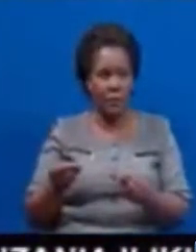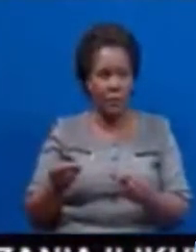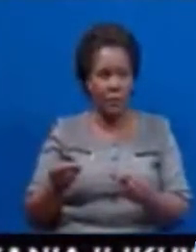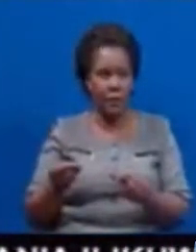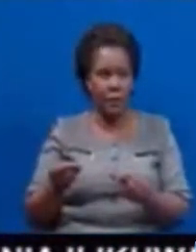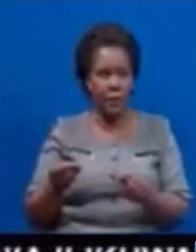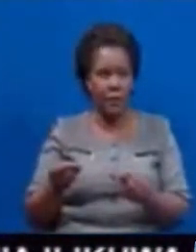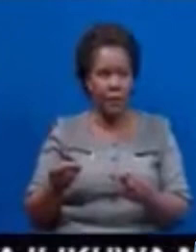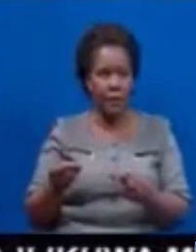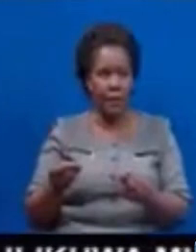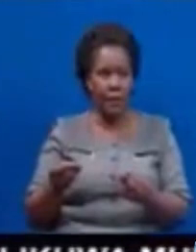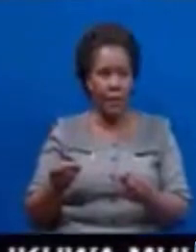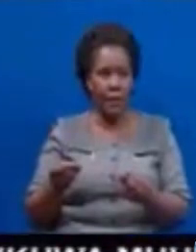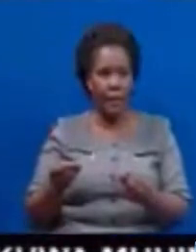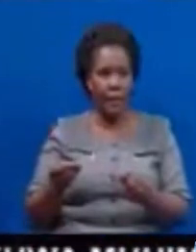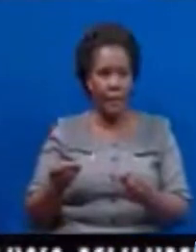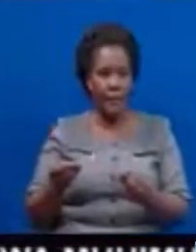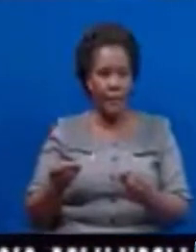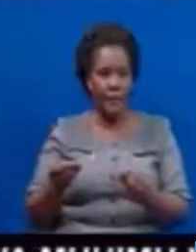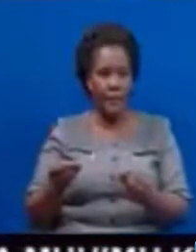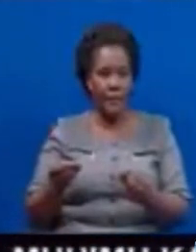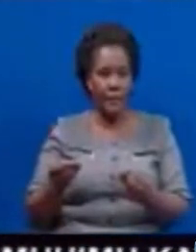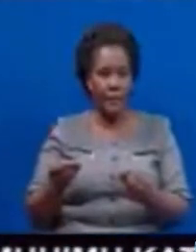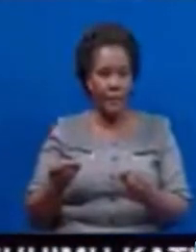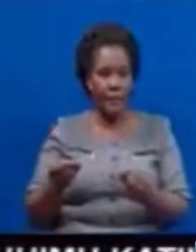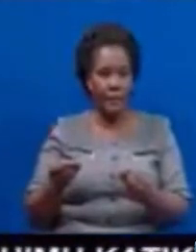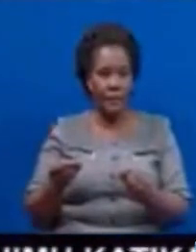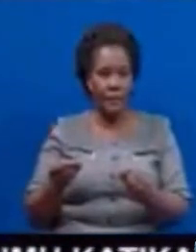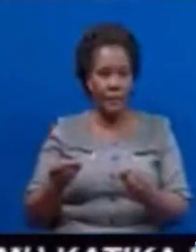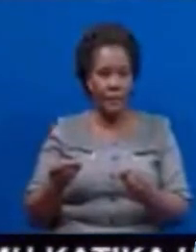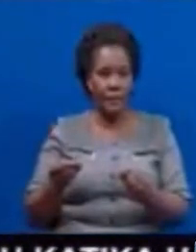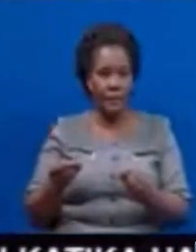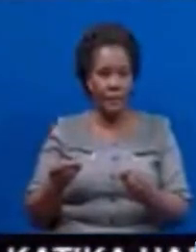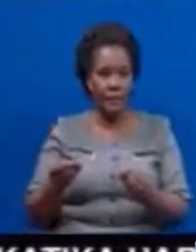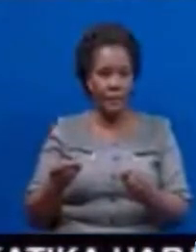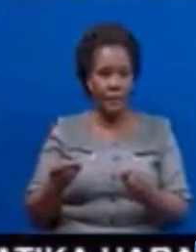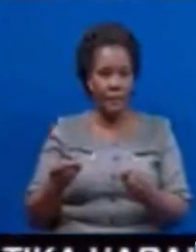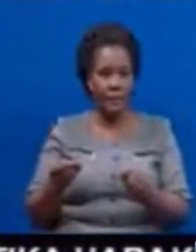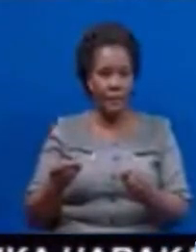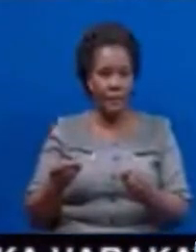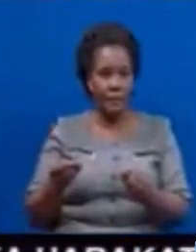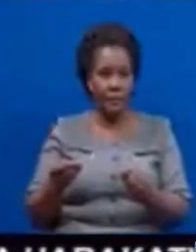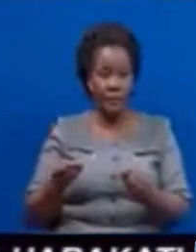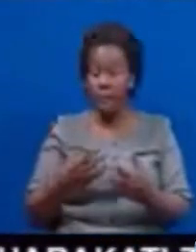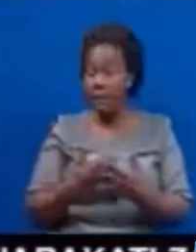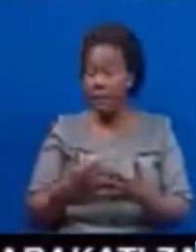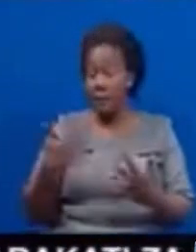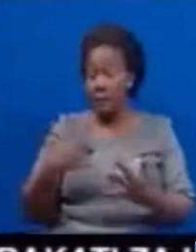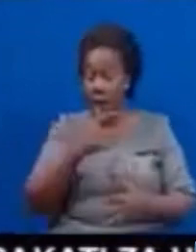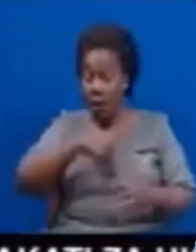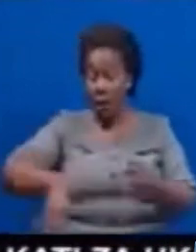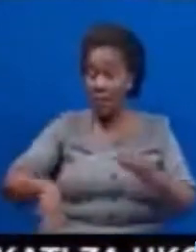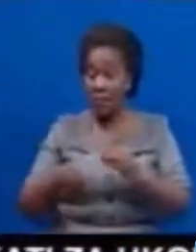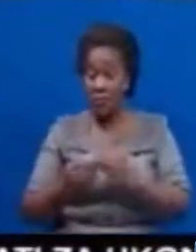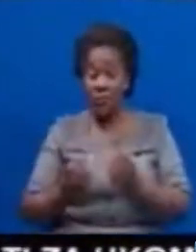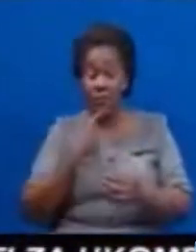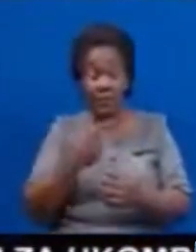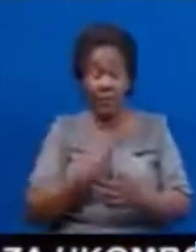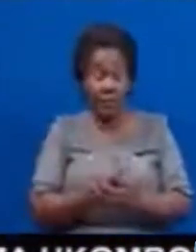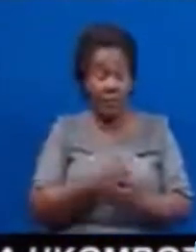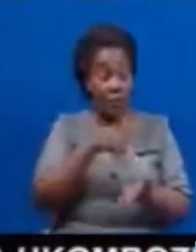When they said laziness and sloth in public service cannot be cured,